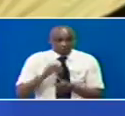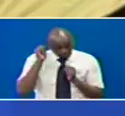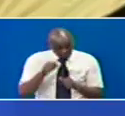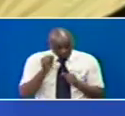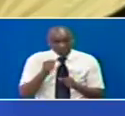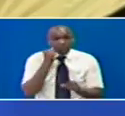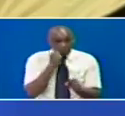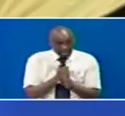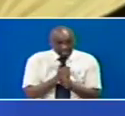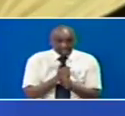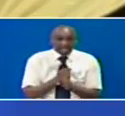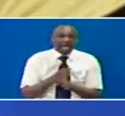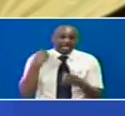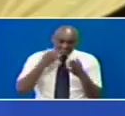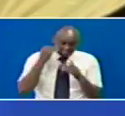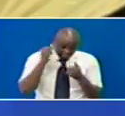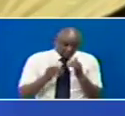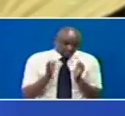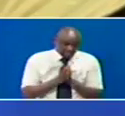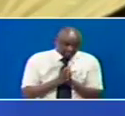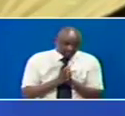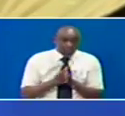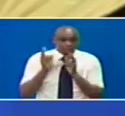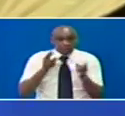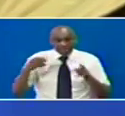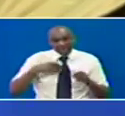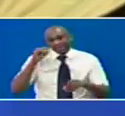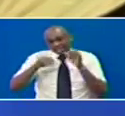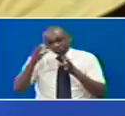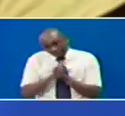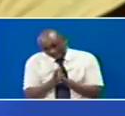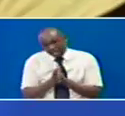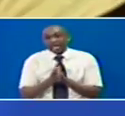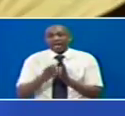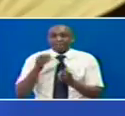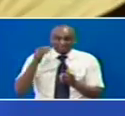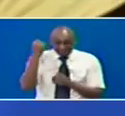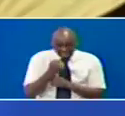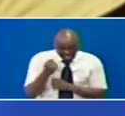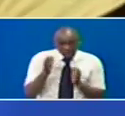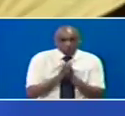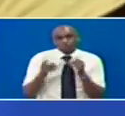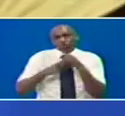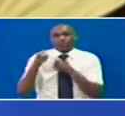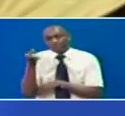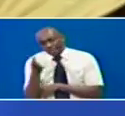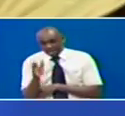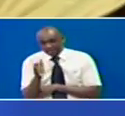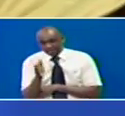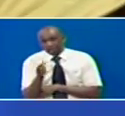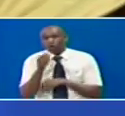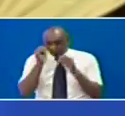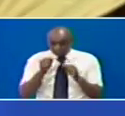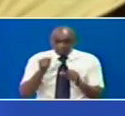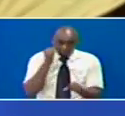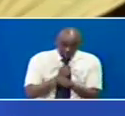work until the day we are going to have election. Normally we have election either the end of May or early June. So we are going to